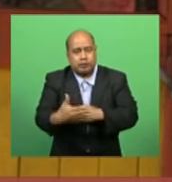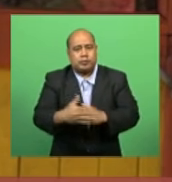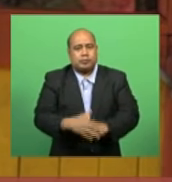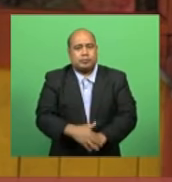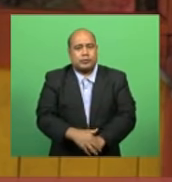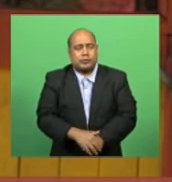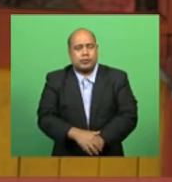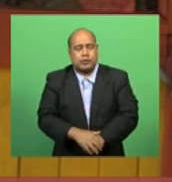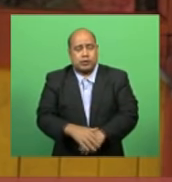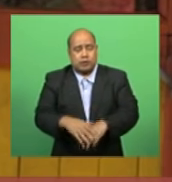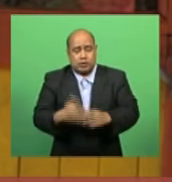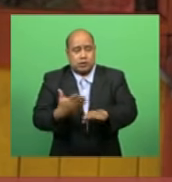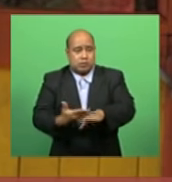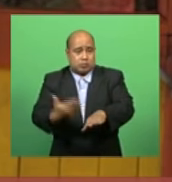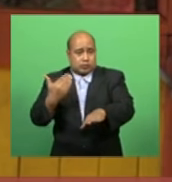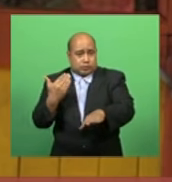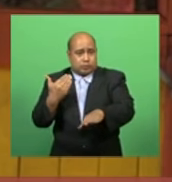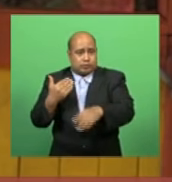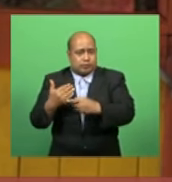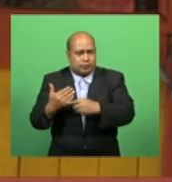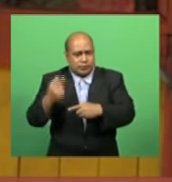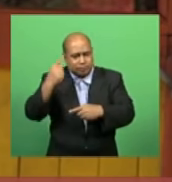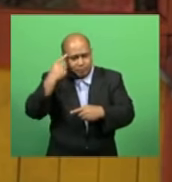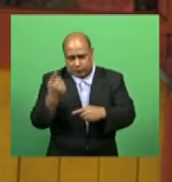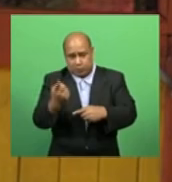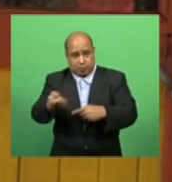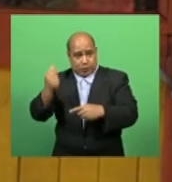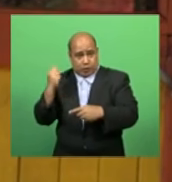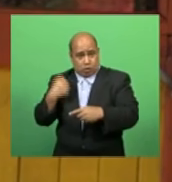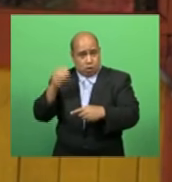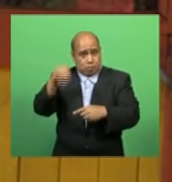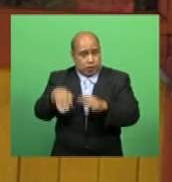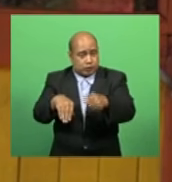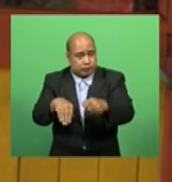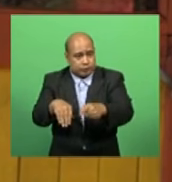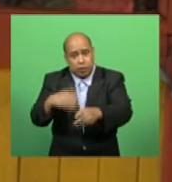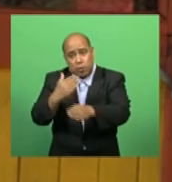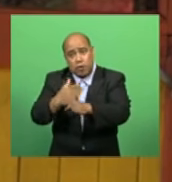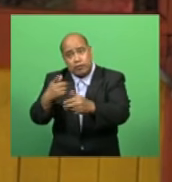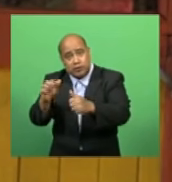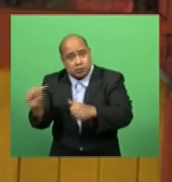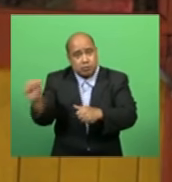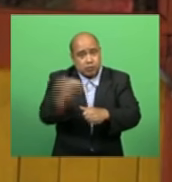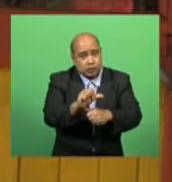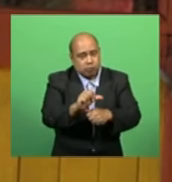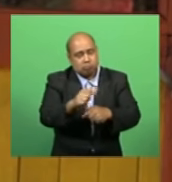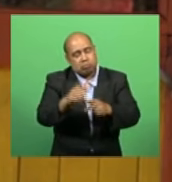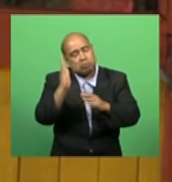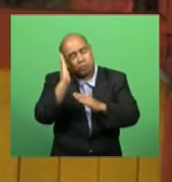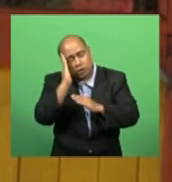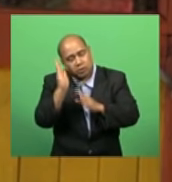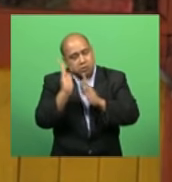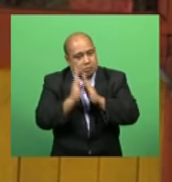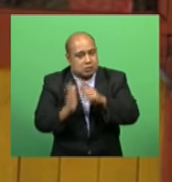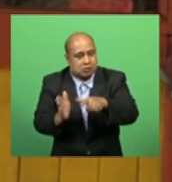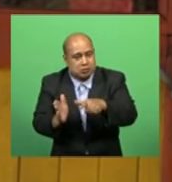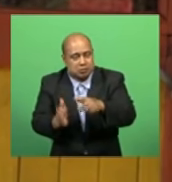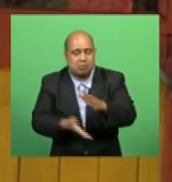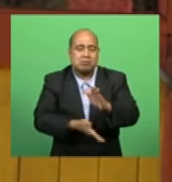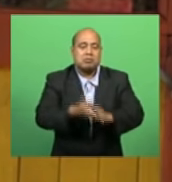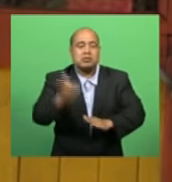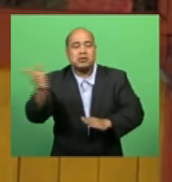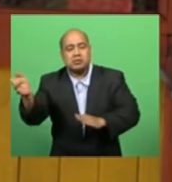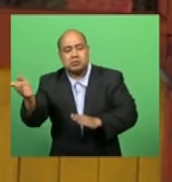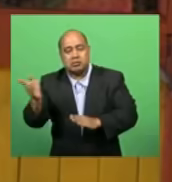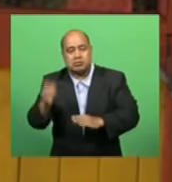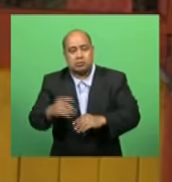Before we normally return home from work, we just eat, sleep and prepare ourselves for the next day. However, the 1-month lockdown allowed us to spend